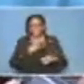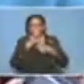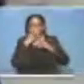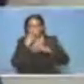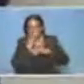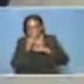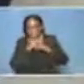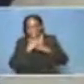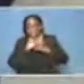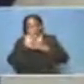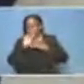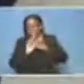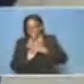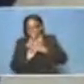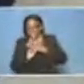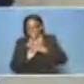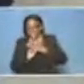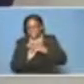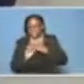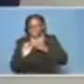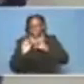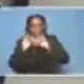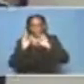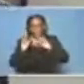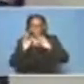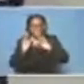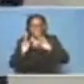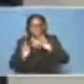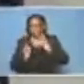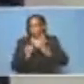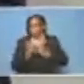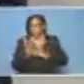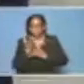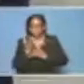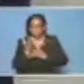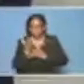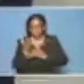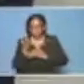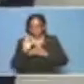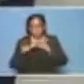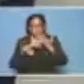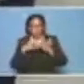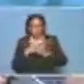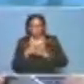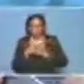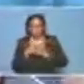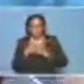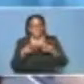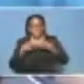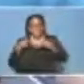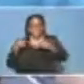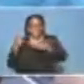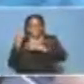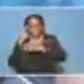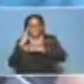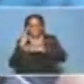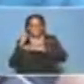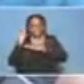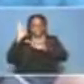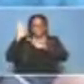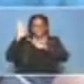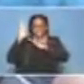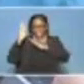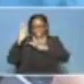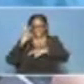eh? We're going to go all the way through in producing product for the